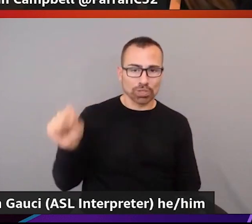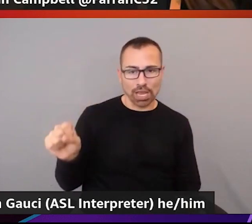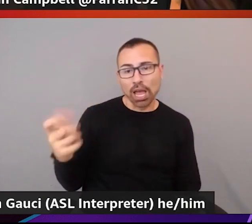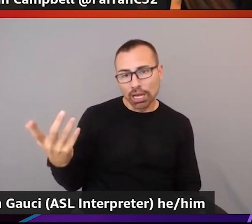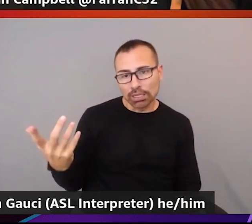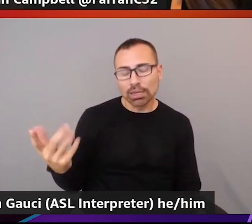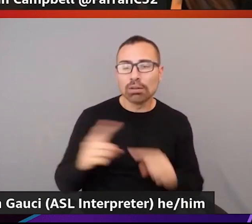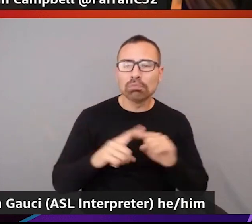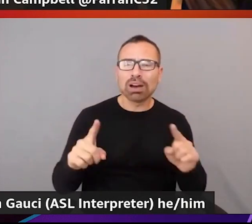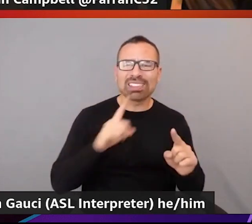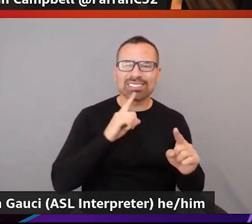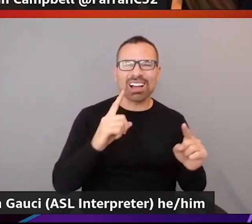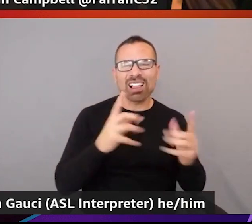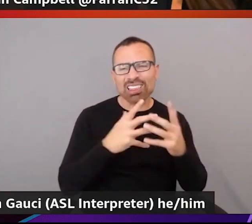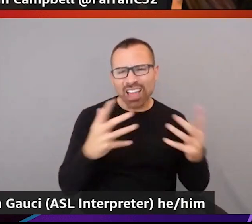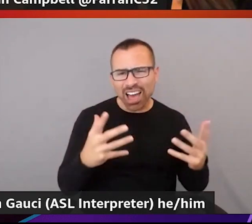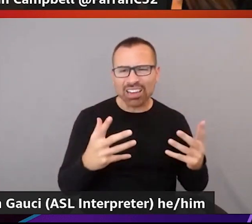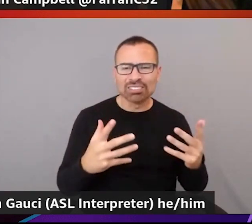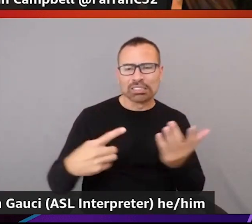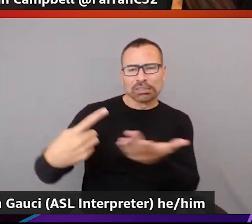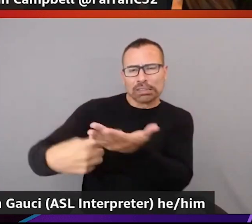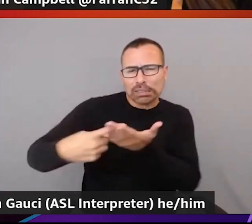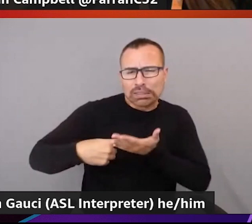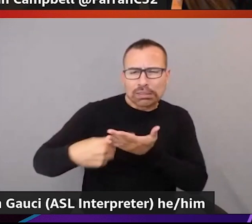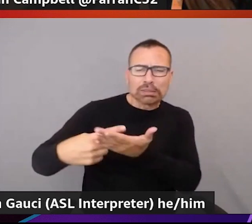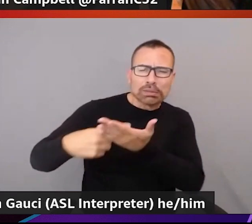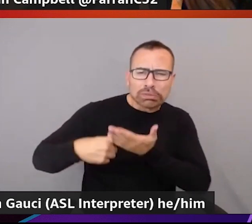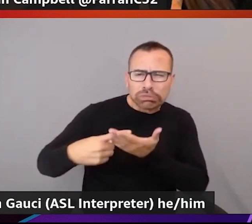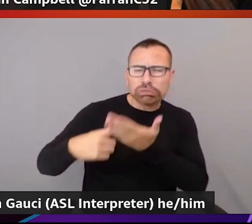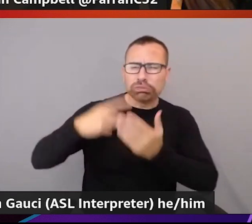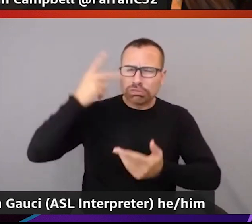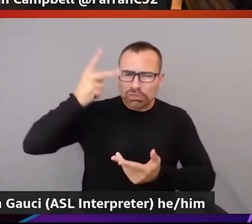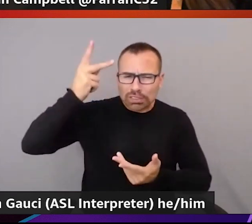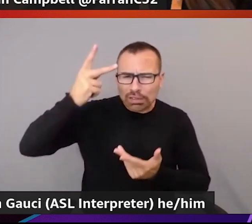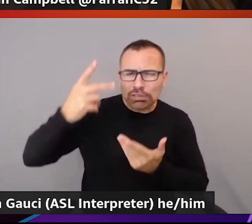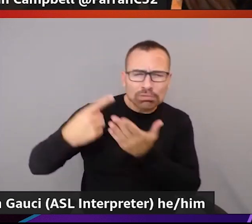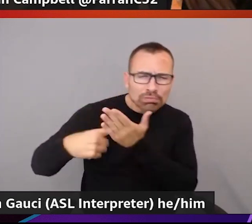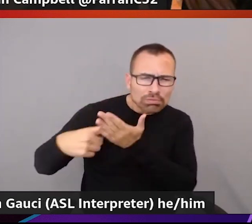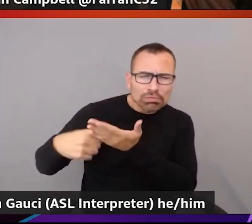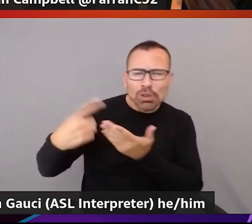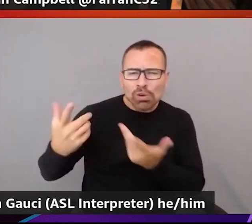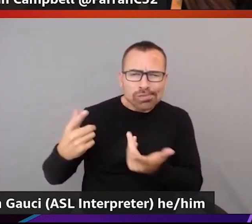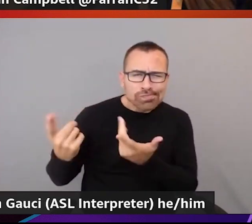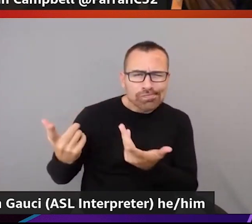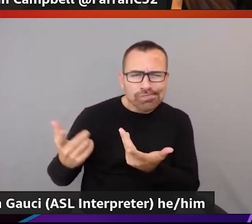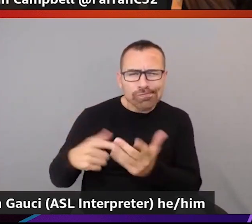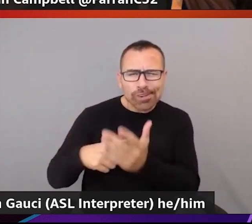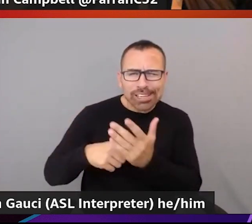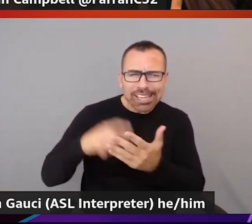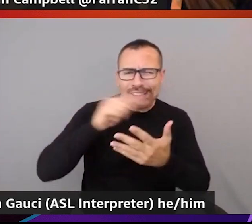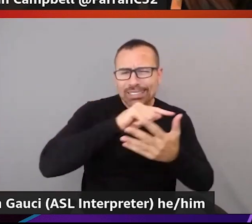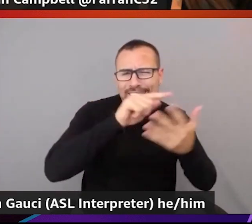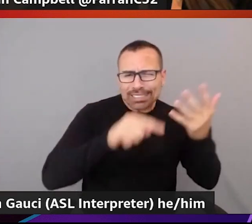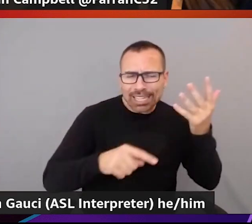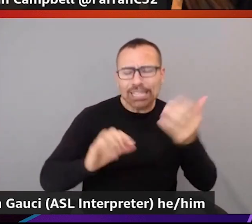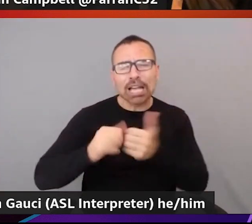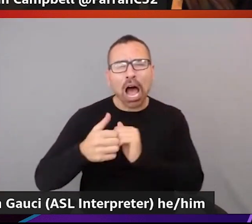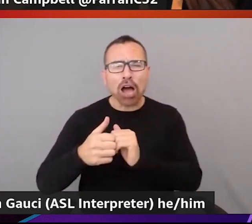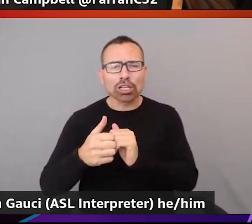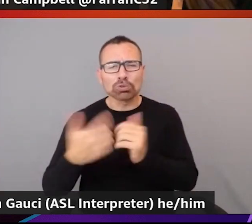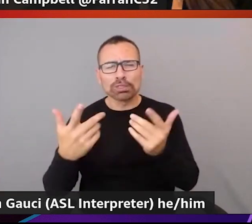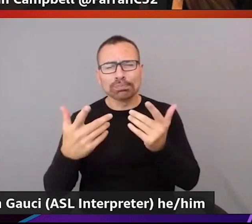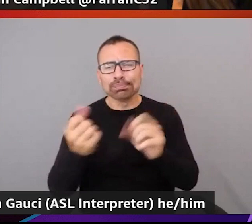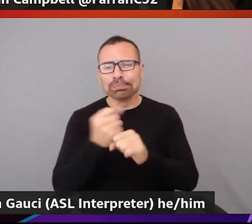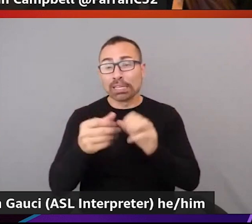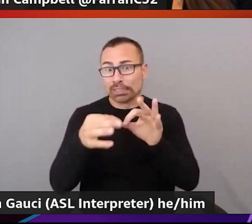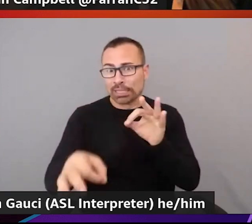is a lot of that. Like, it's a discussion, right? It's a philosophical discussion. Like, what do you really need? How can we simplify as much as possible, and